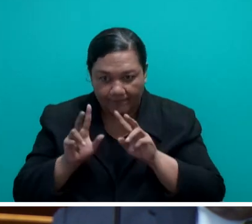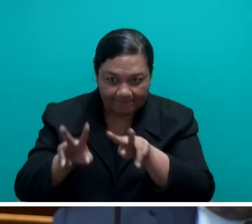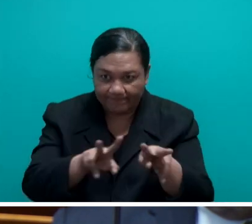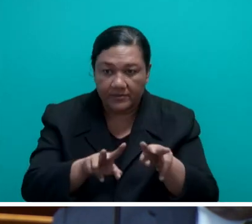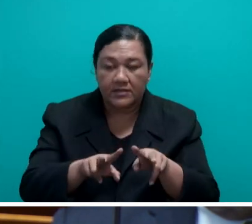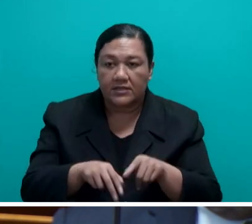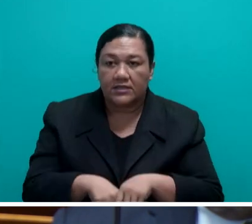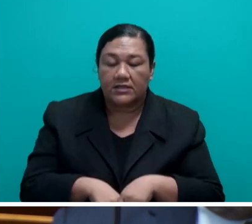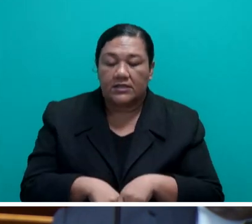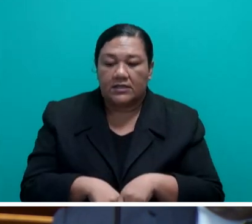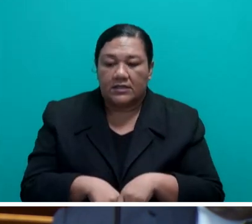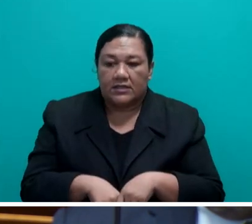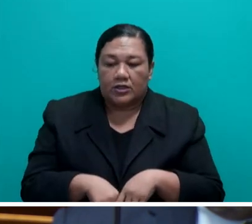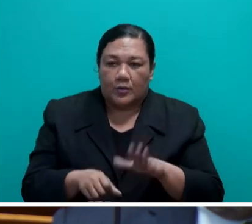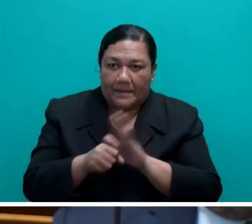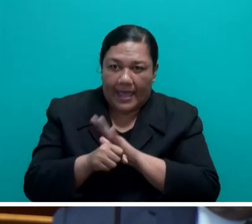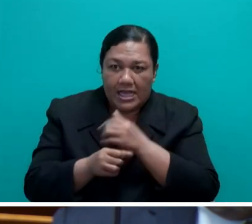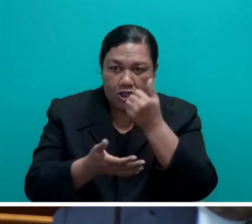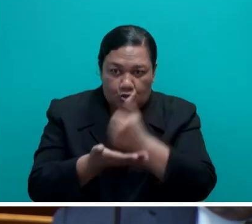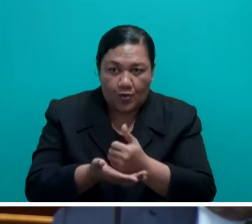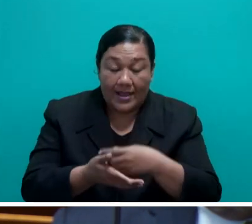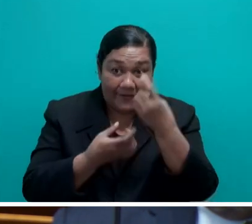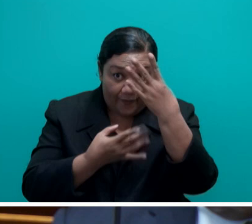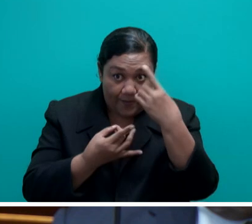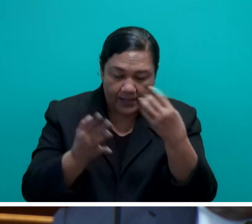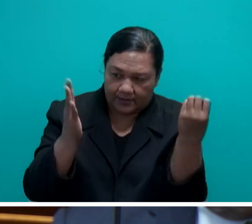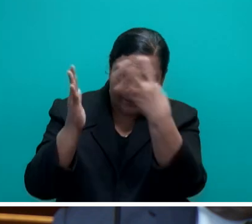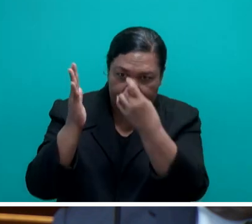approach to ensure information integrity and accountability.